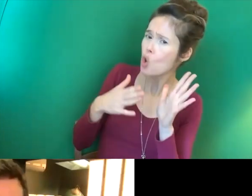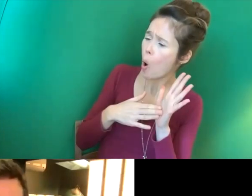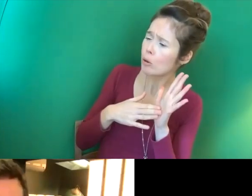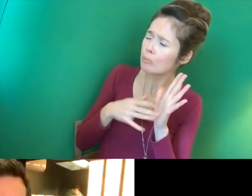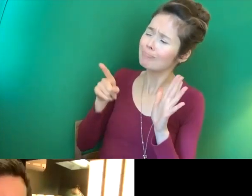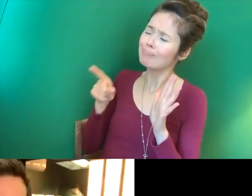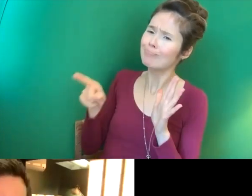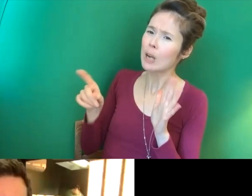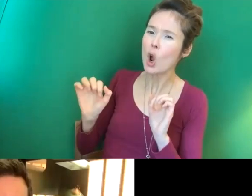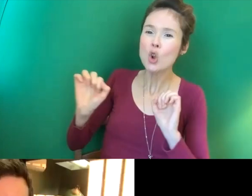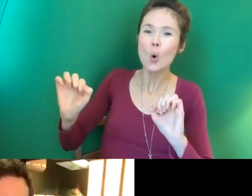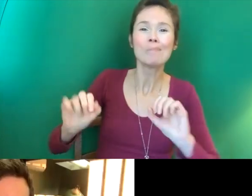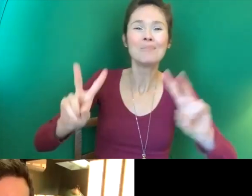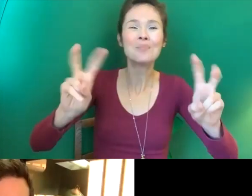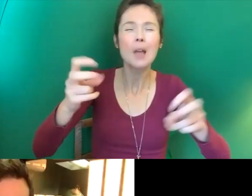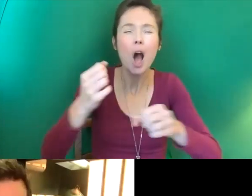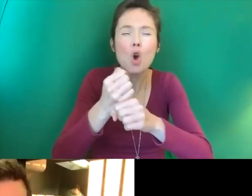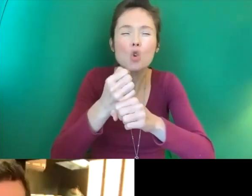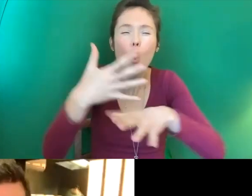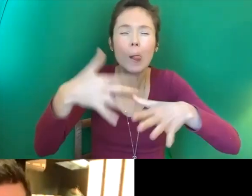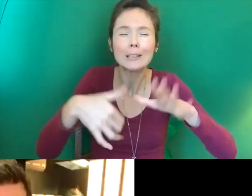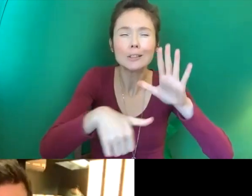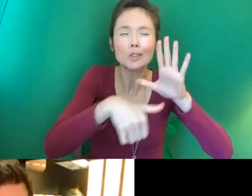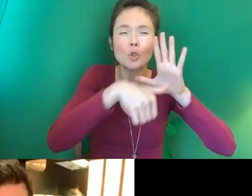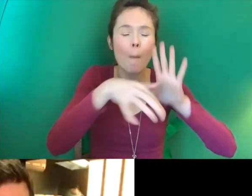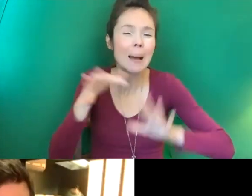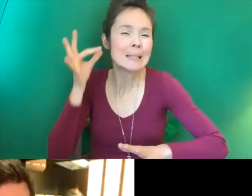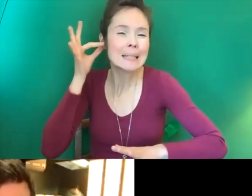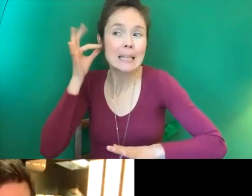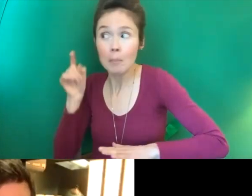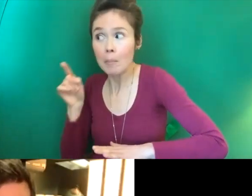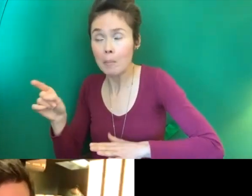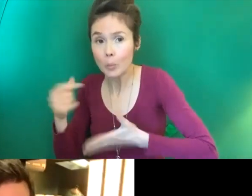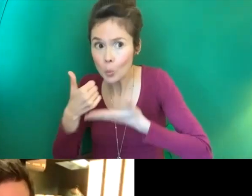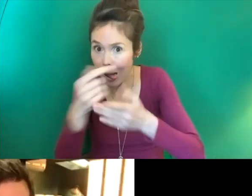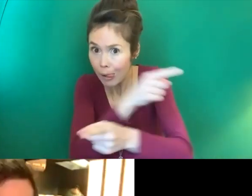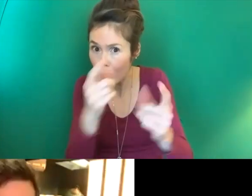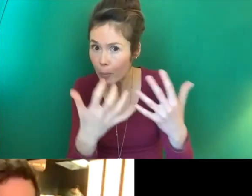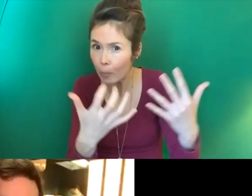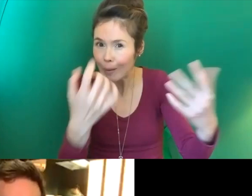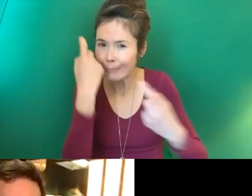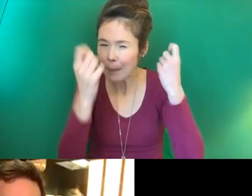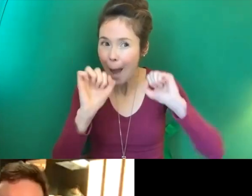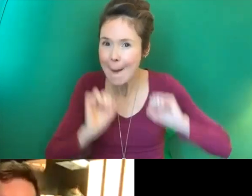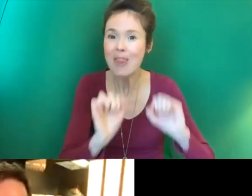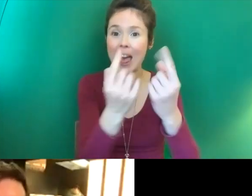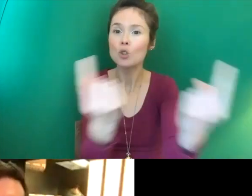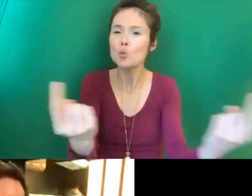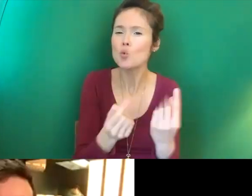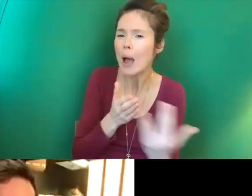what would be your golden nugget to people who are thinking about access in their own studios? I think